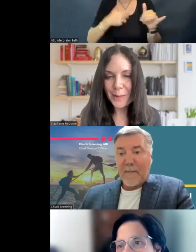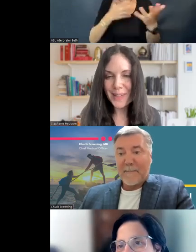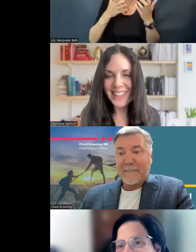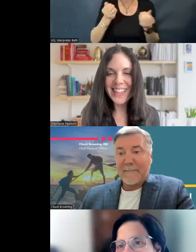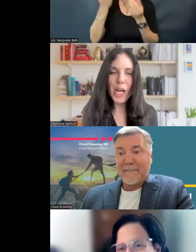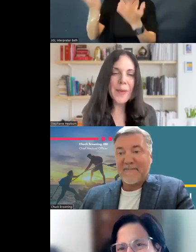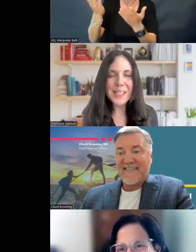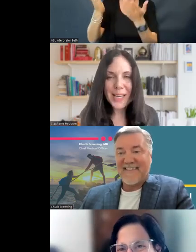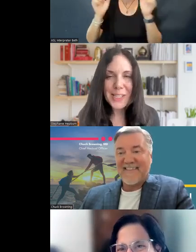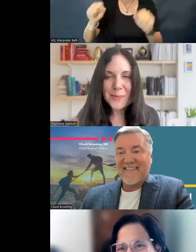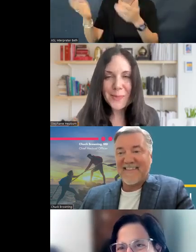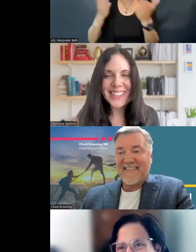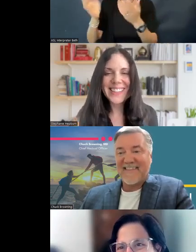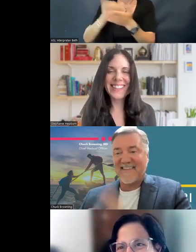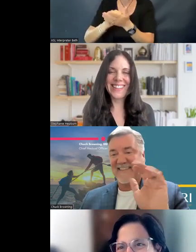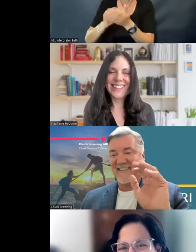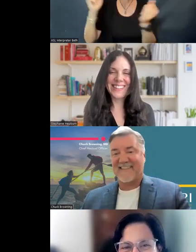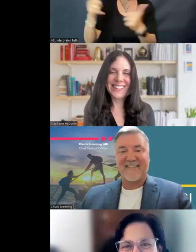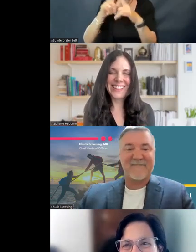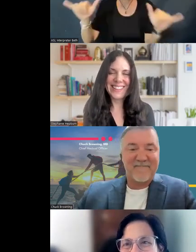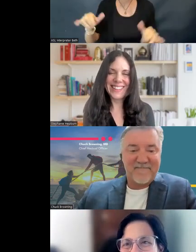hopping on with me. I'll pass it back to you, Megan.